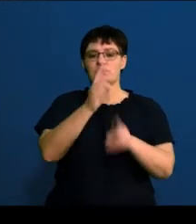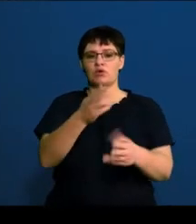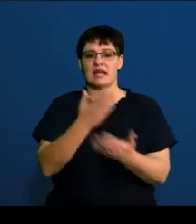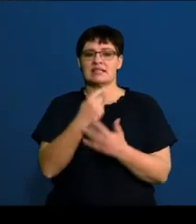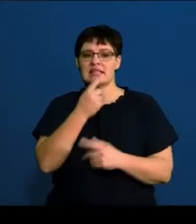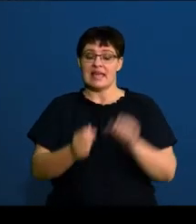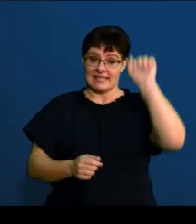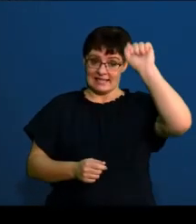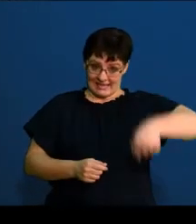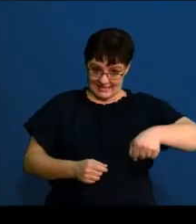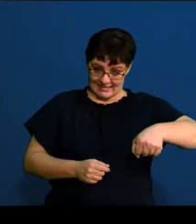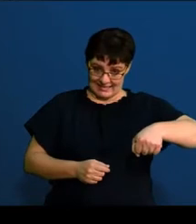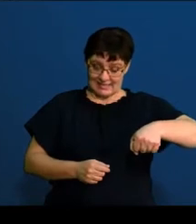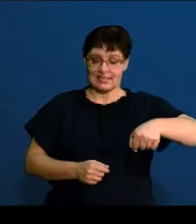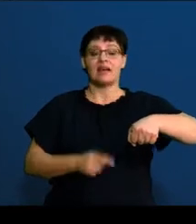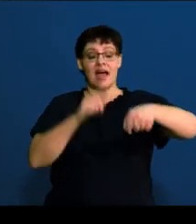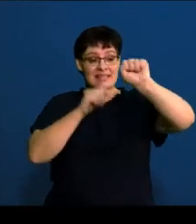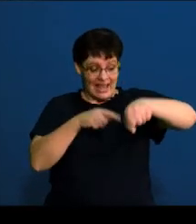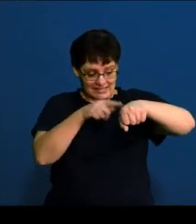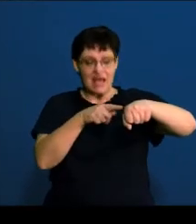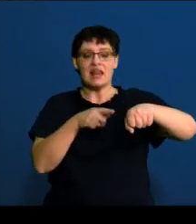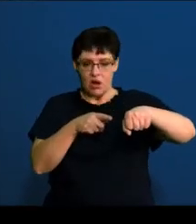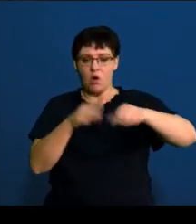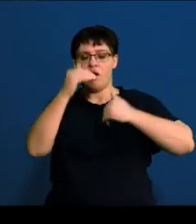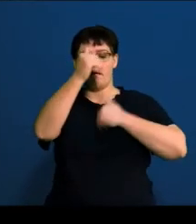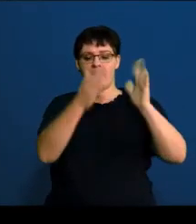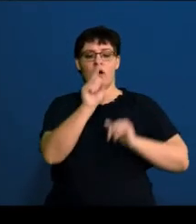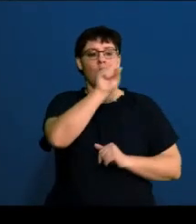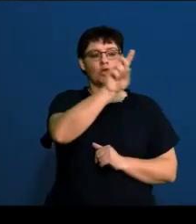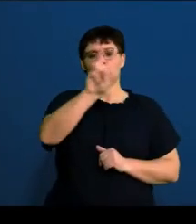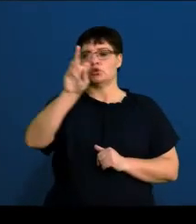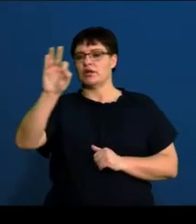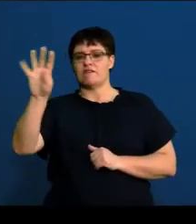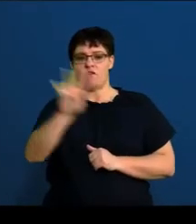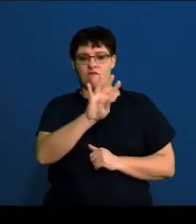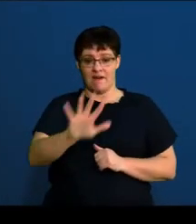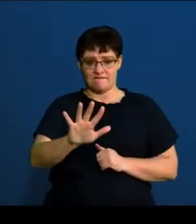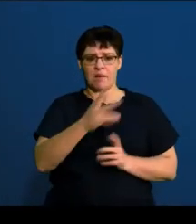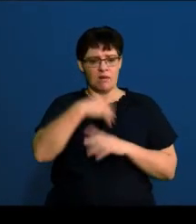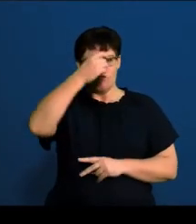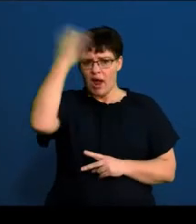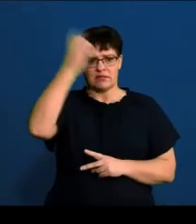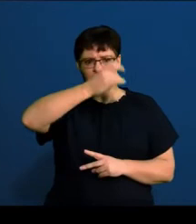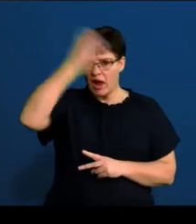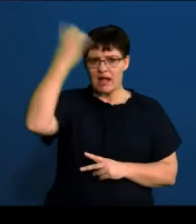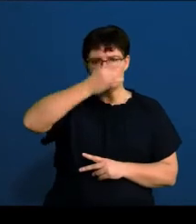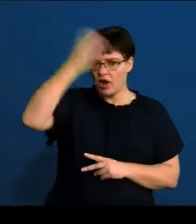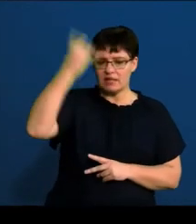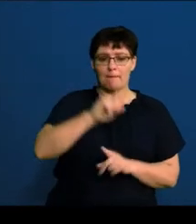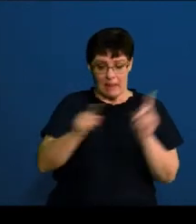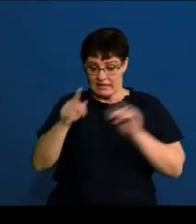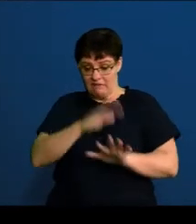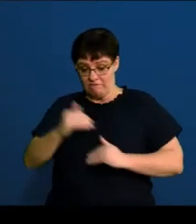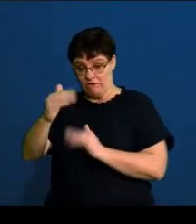yes response. So in frame 1 to 5, the woman displays signs of forgetfulness. However, in frame 6,